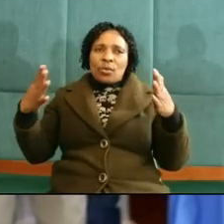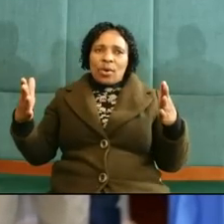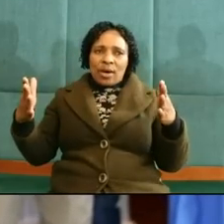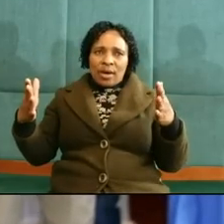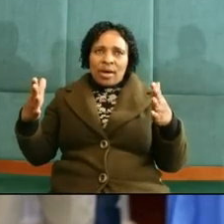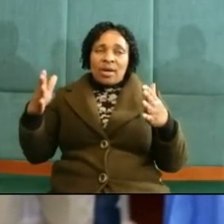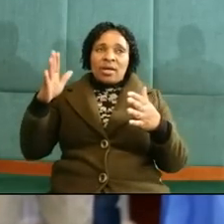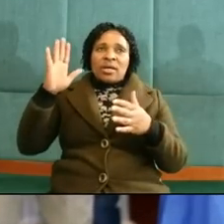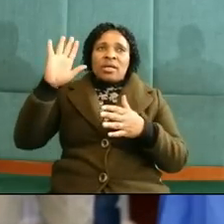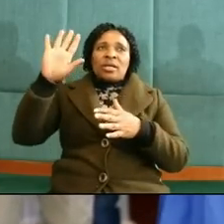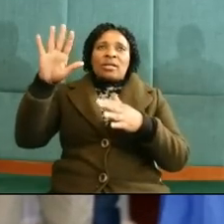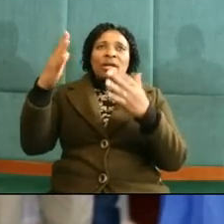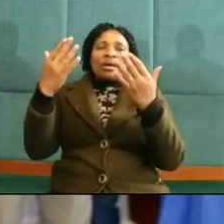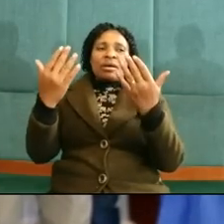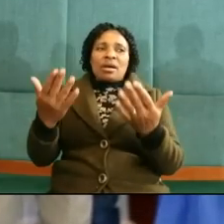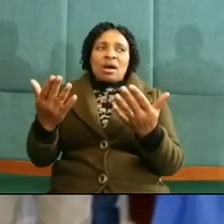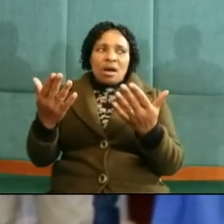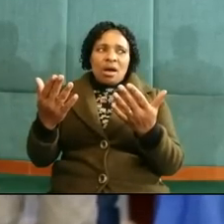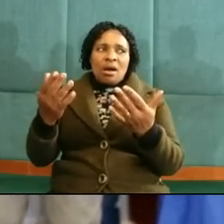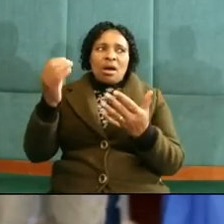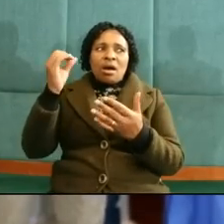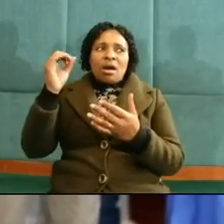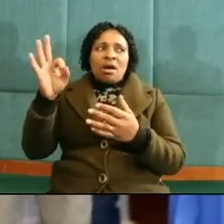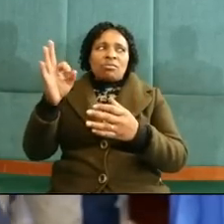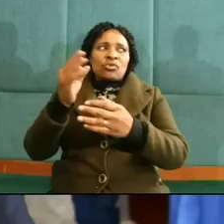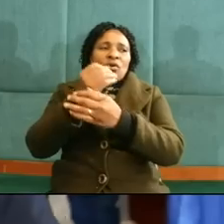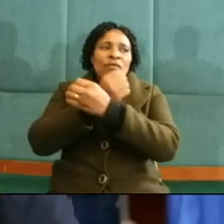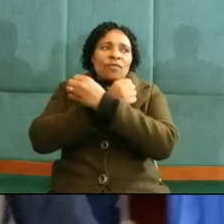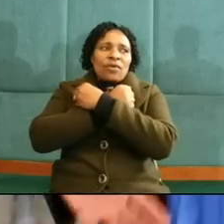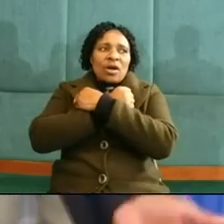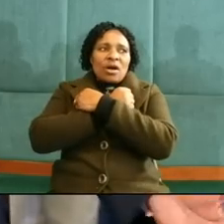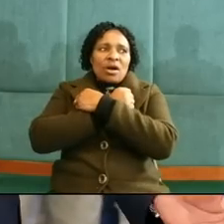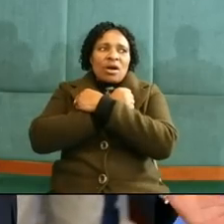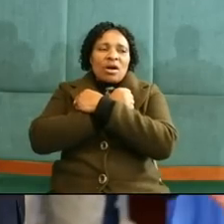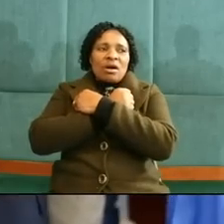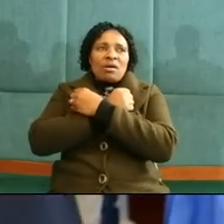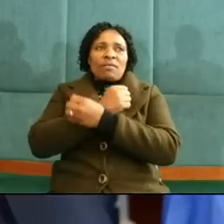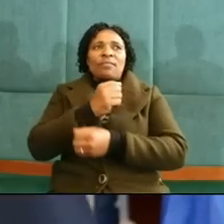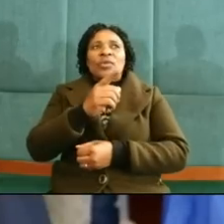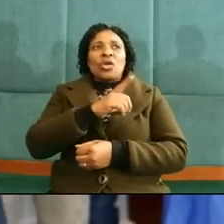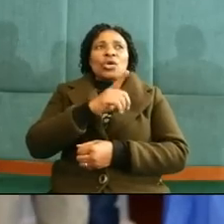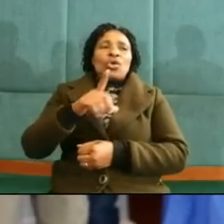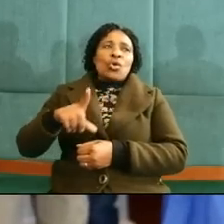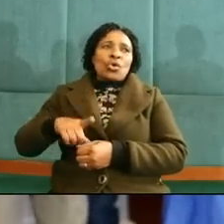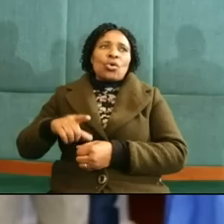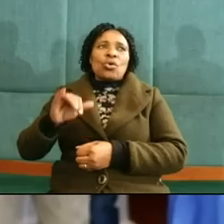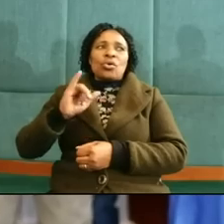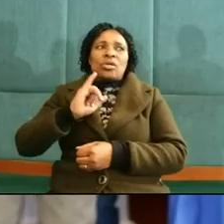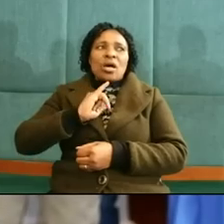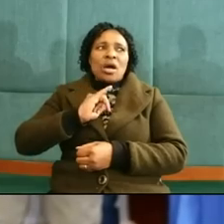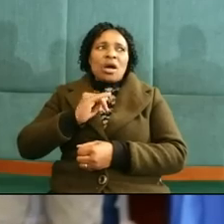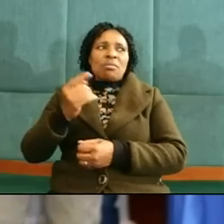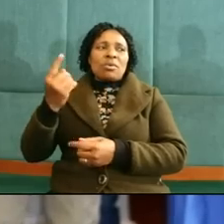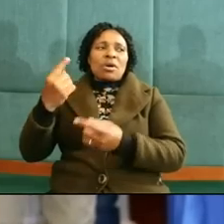sign. Be fulfilled. This very moment. That's how close we are to the coming of